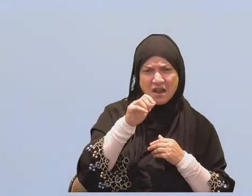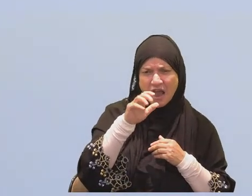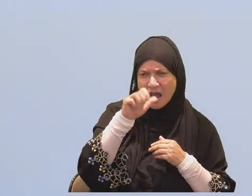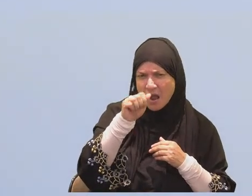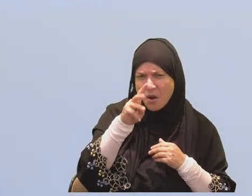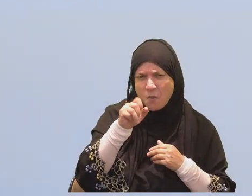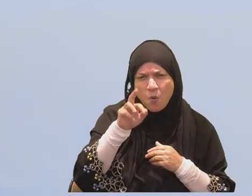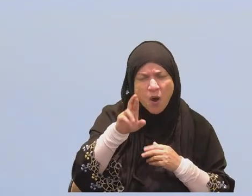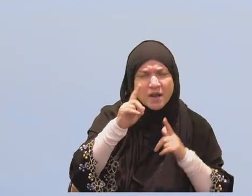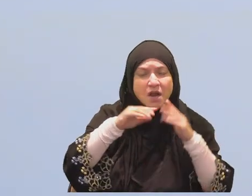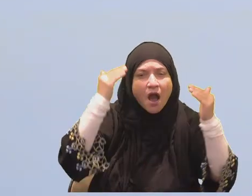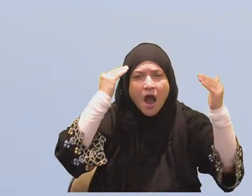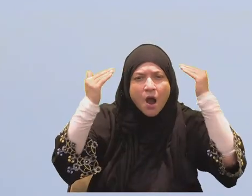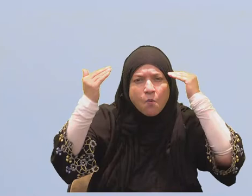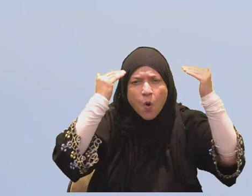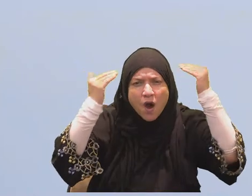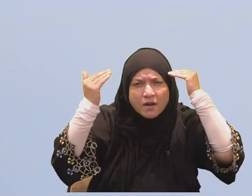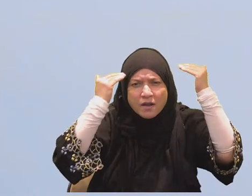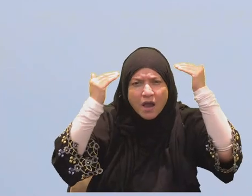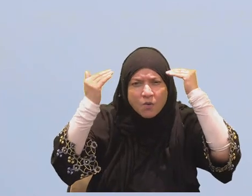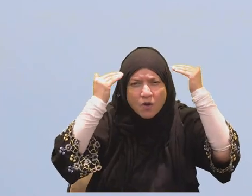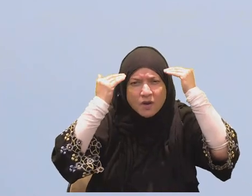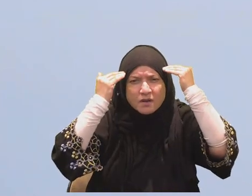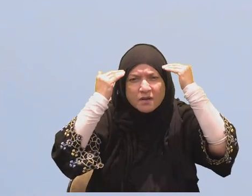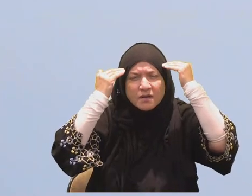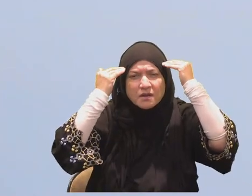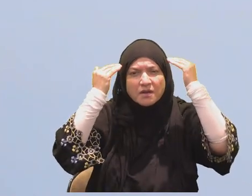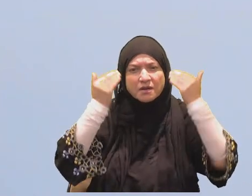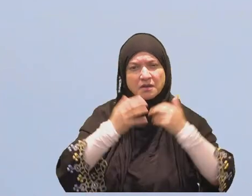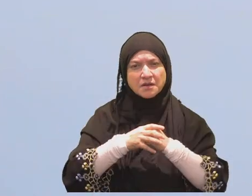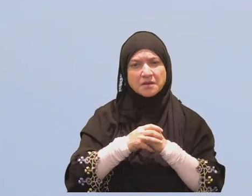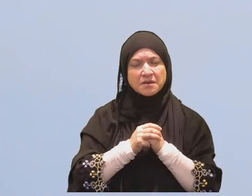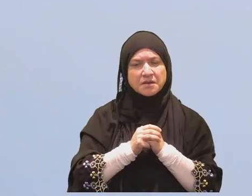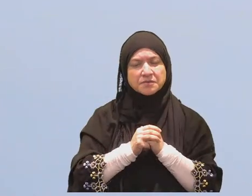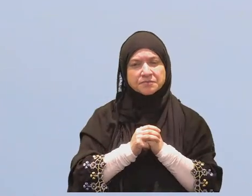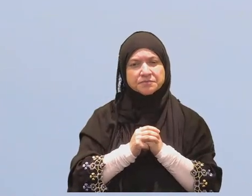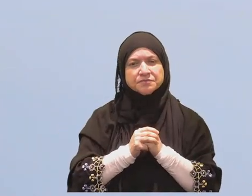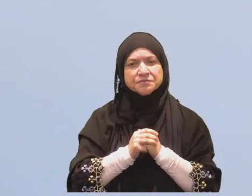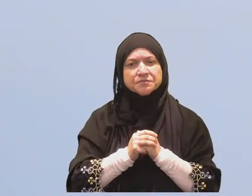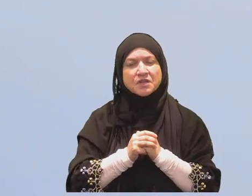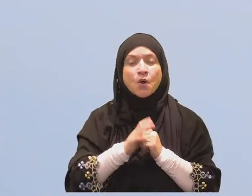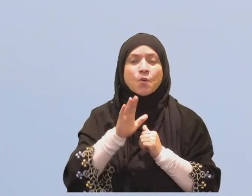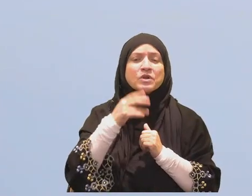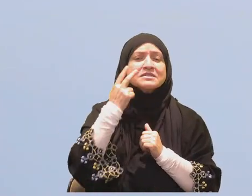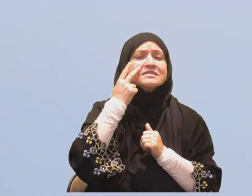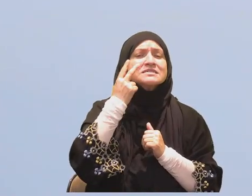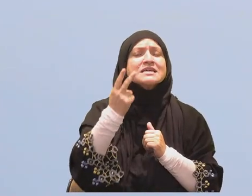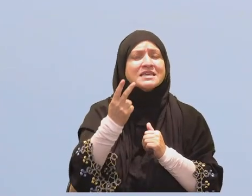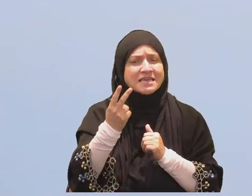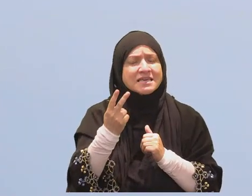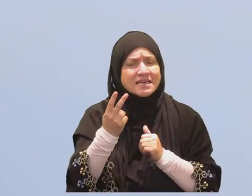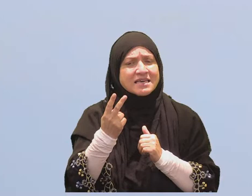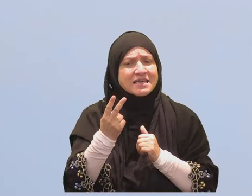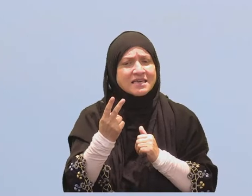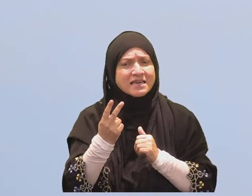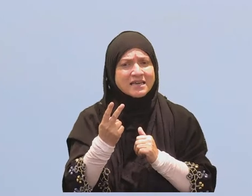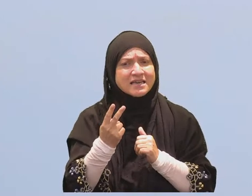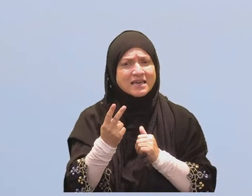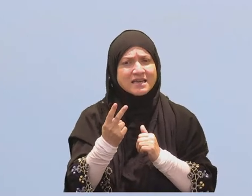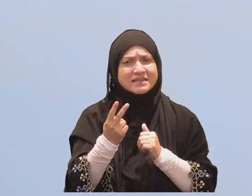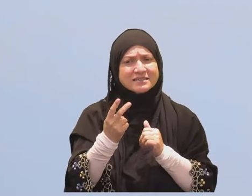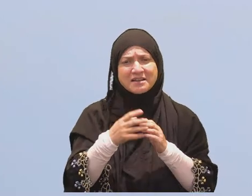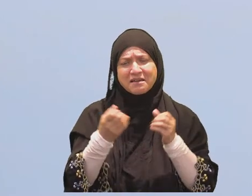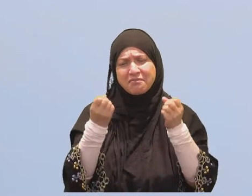the mass shooting in Allen, Texas, it was an act of mercy to a lot of innocent